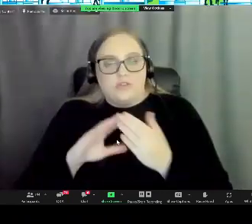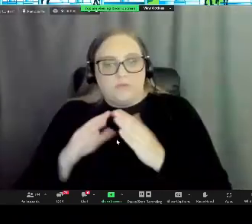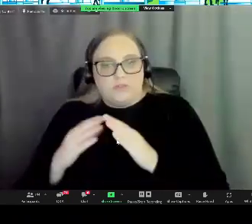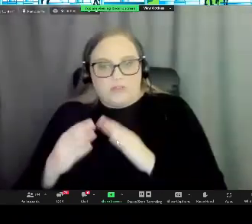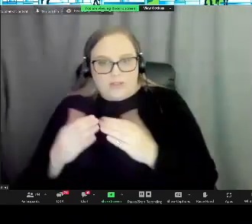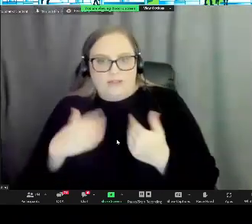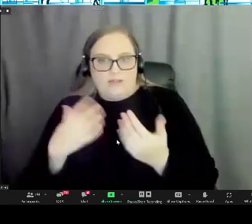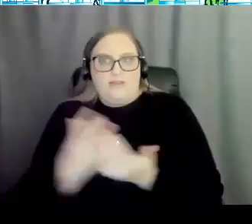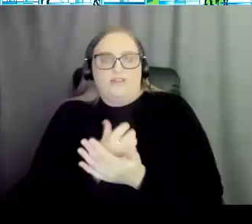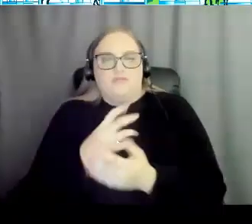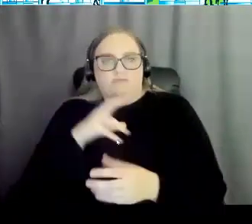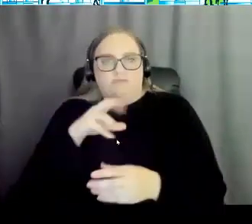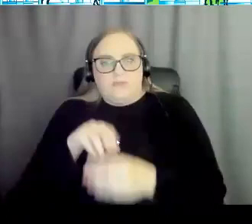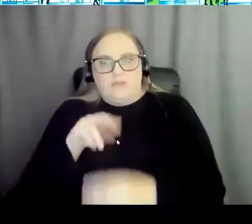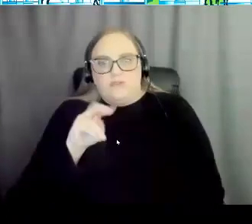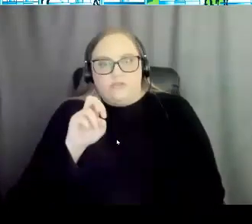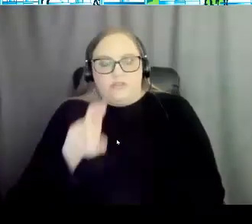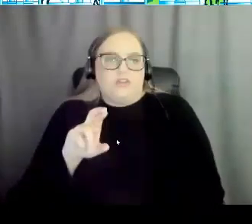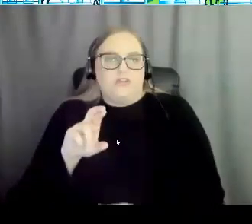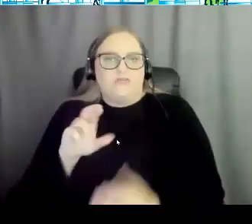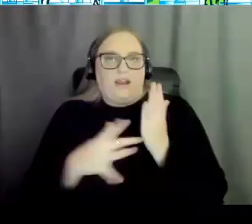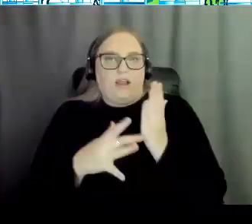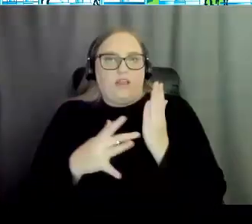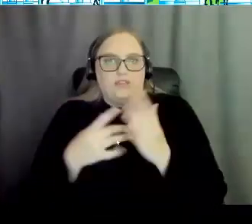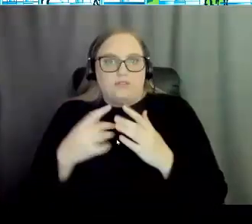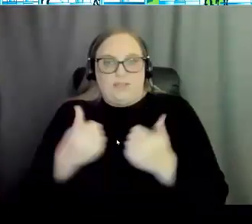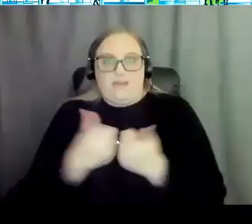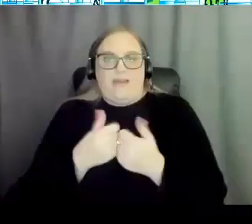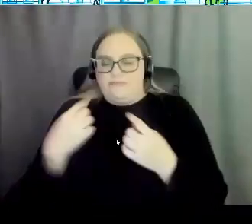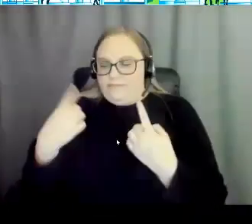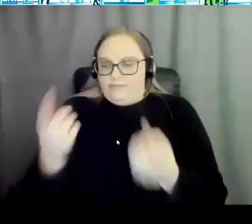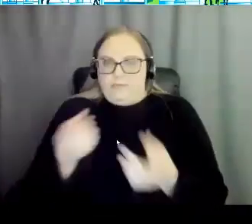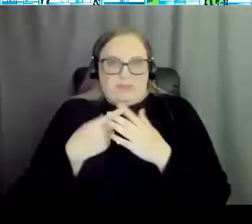nuclear technology game since the beginning. So